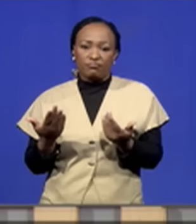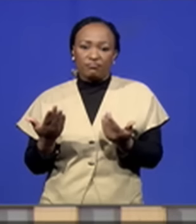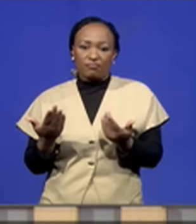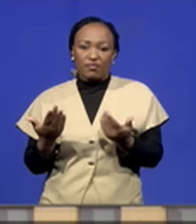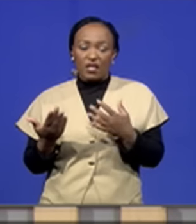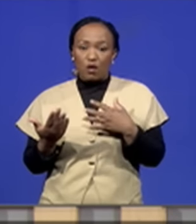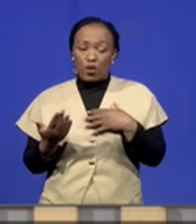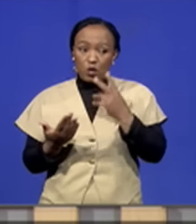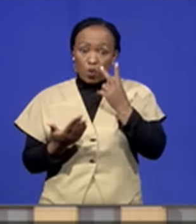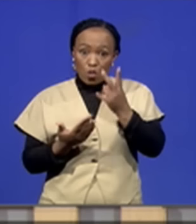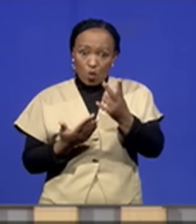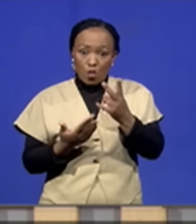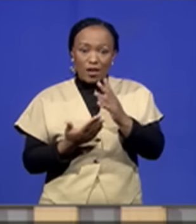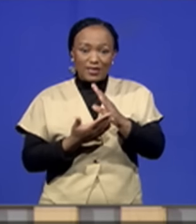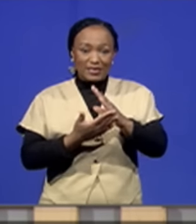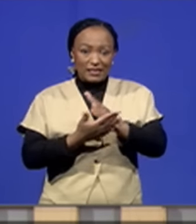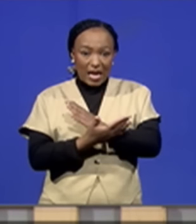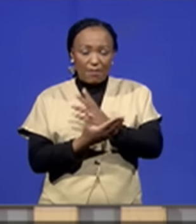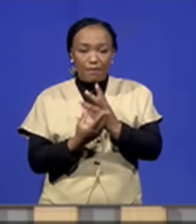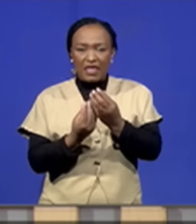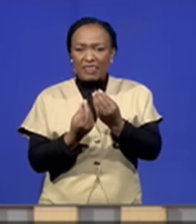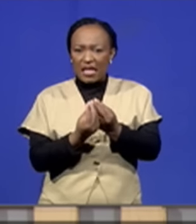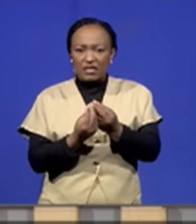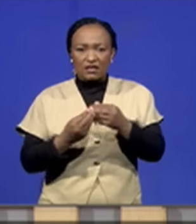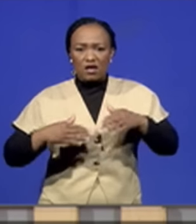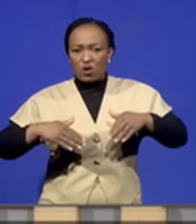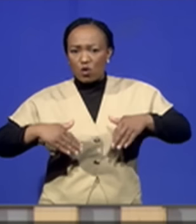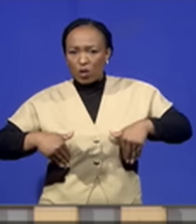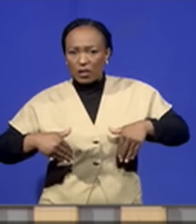as you look at some of the things that have now come out from